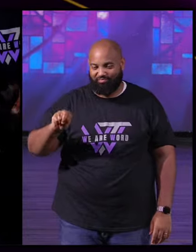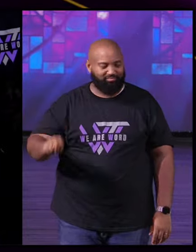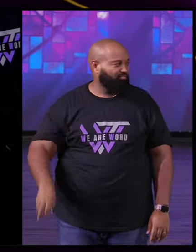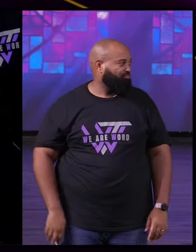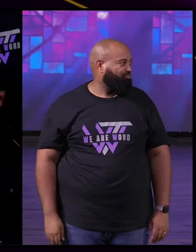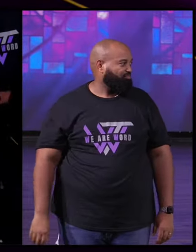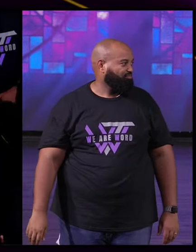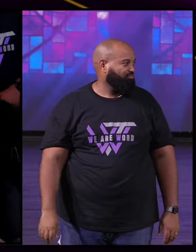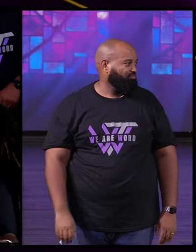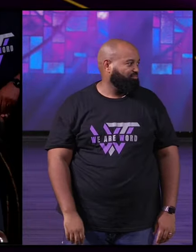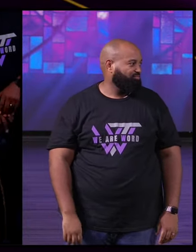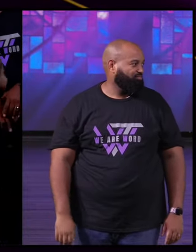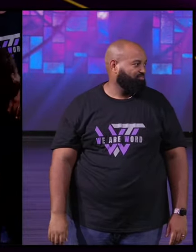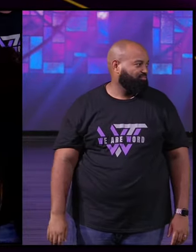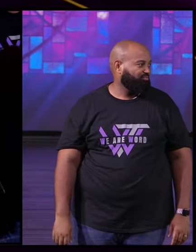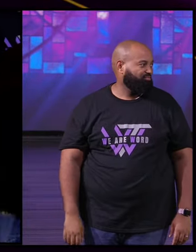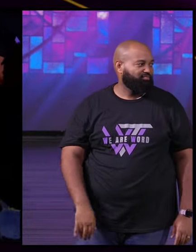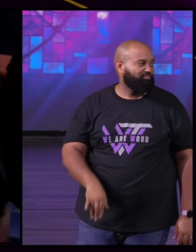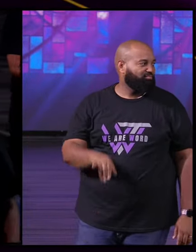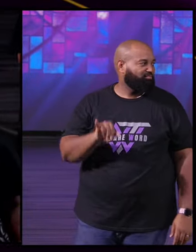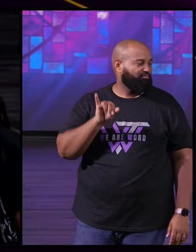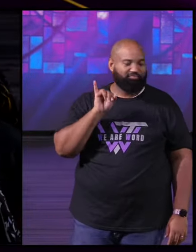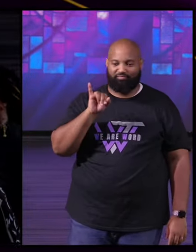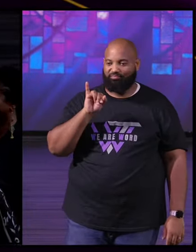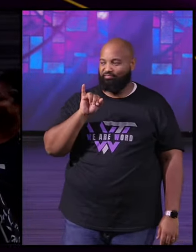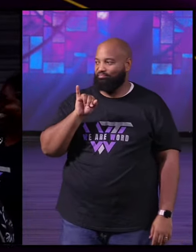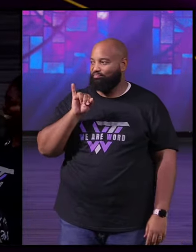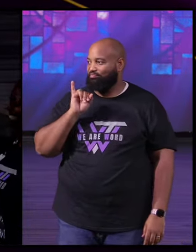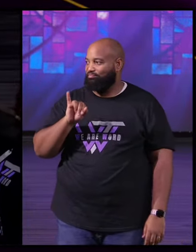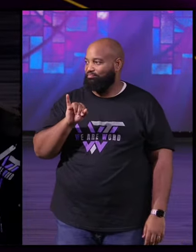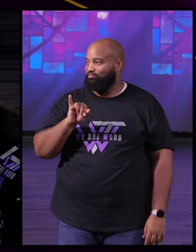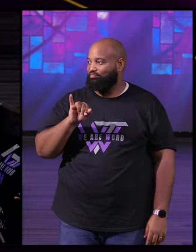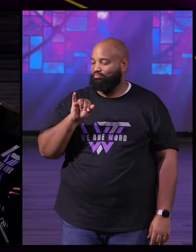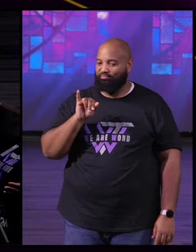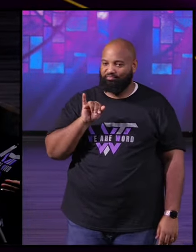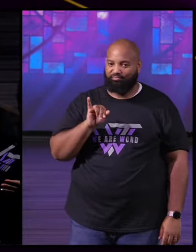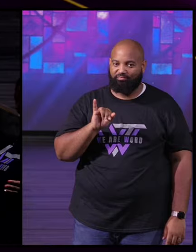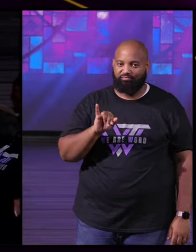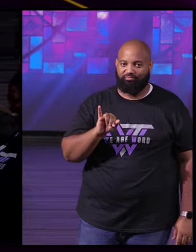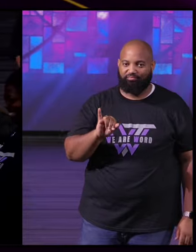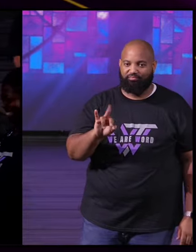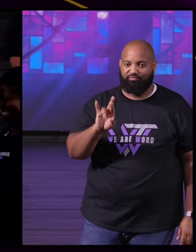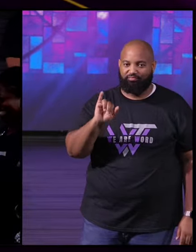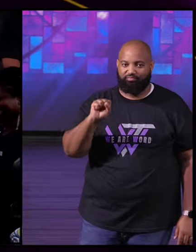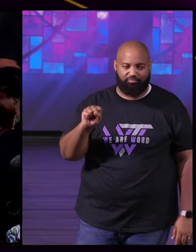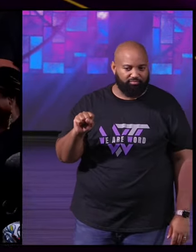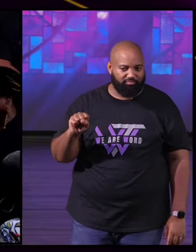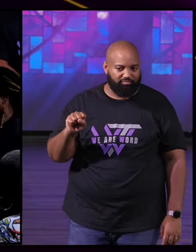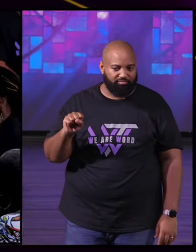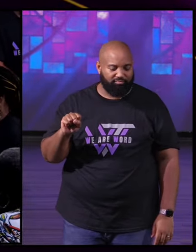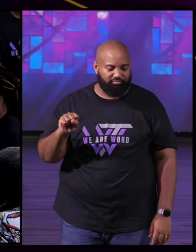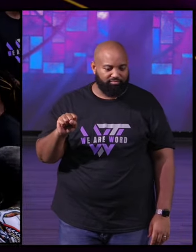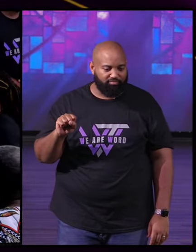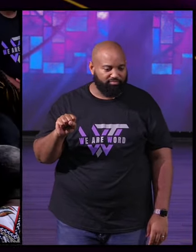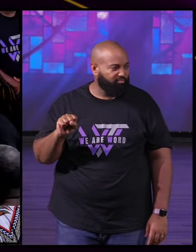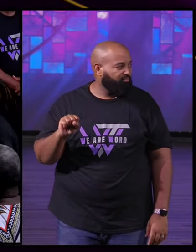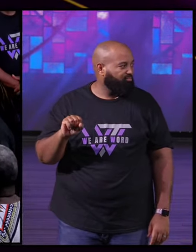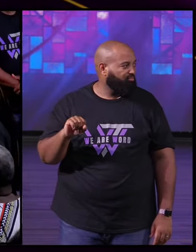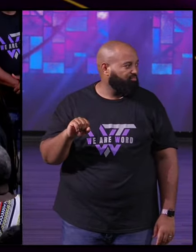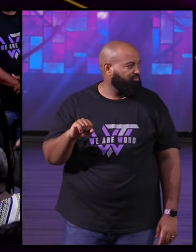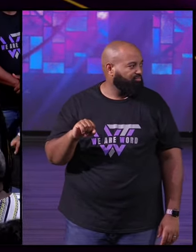together. Y'all can go ahead and sing the song, y'all. Sing the song. Hey, how are you? Tell me your name. I'm